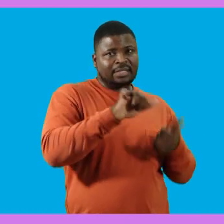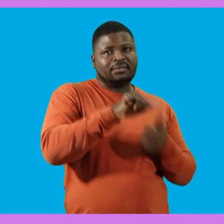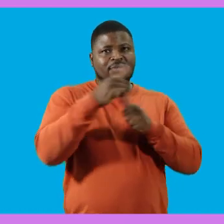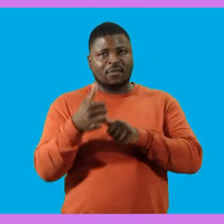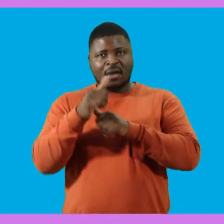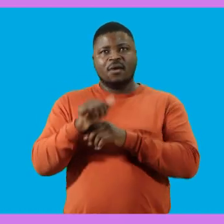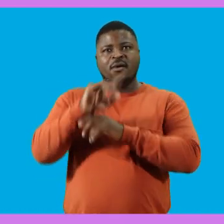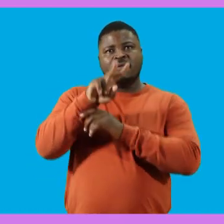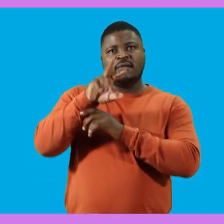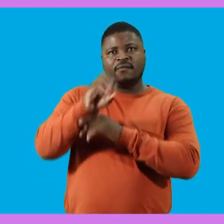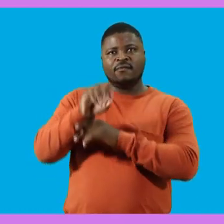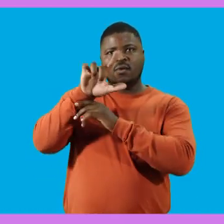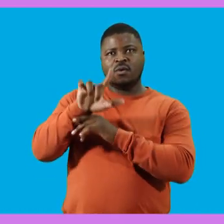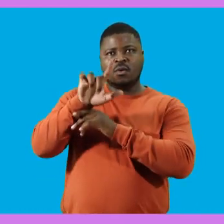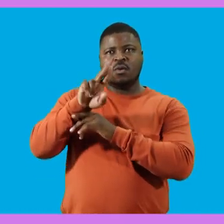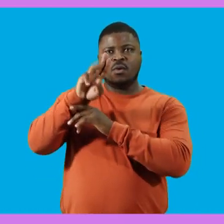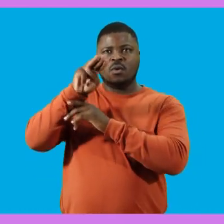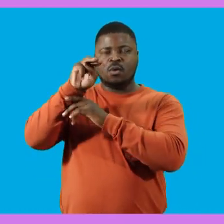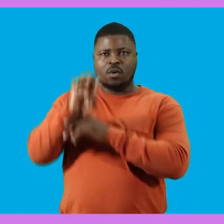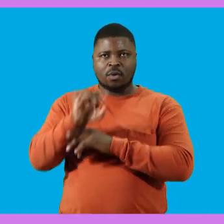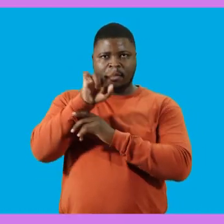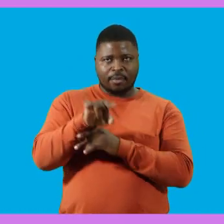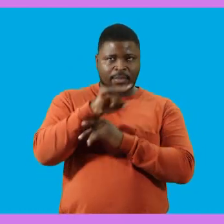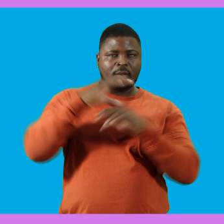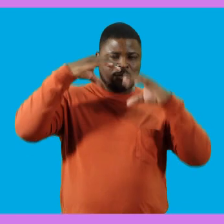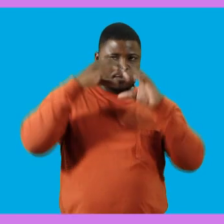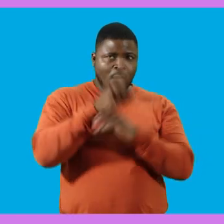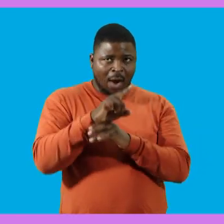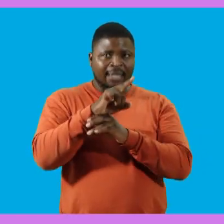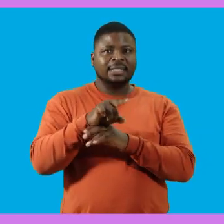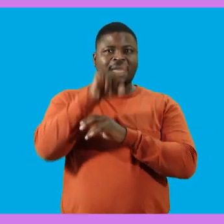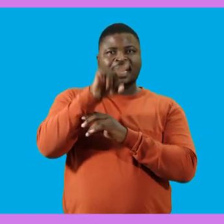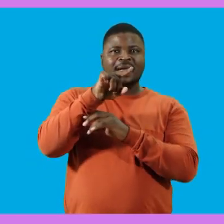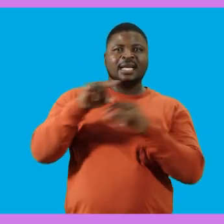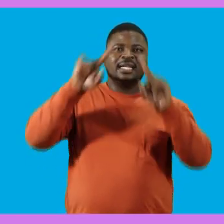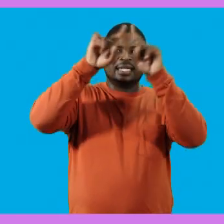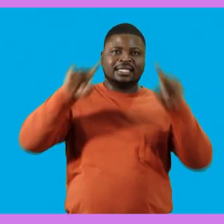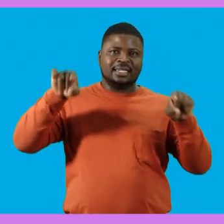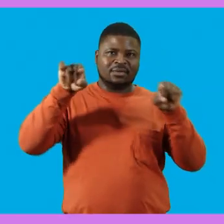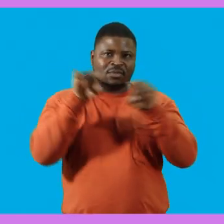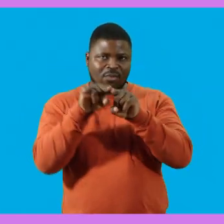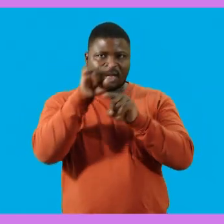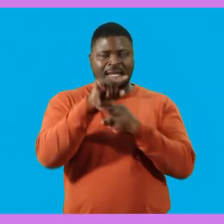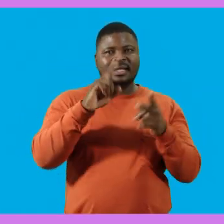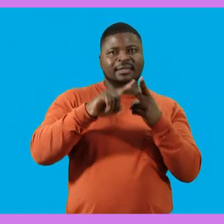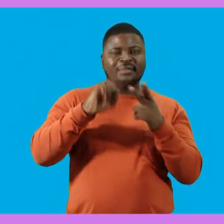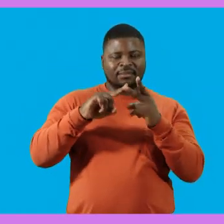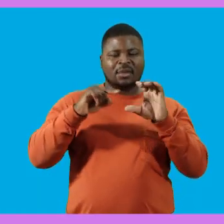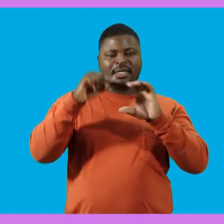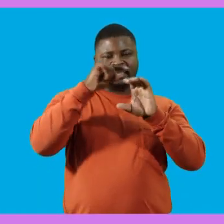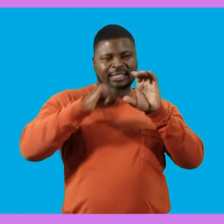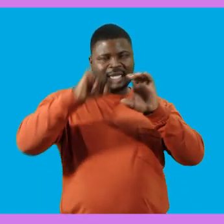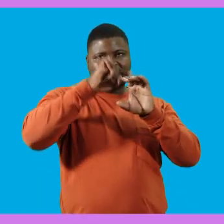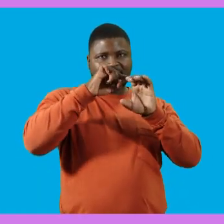volume. With volume, we are going to focus on the rectangular prism and the cylinder. After